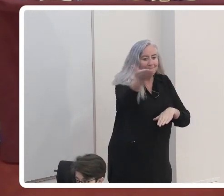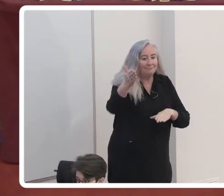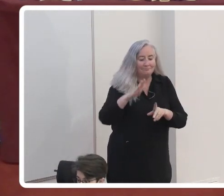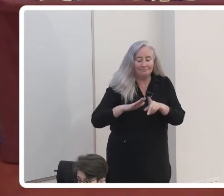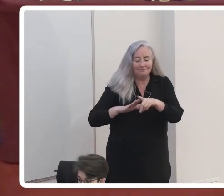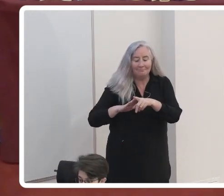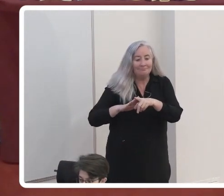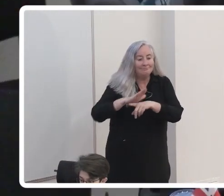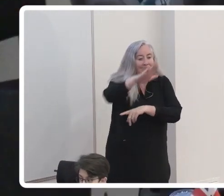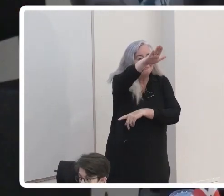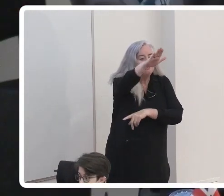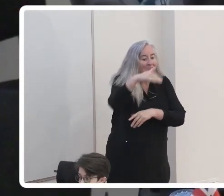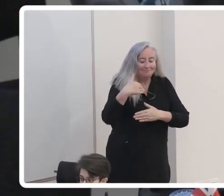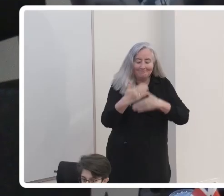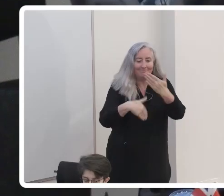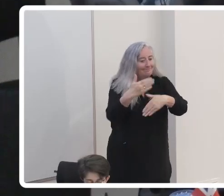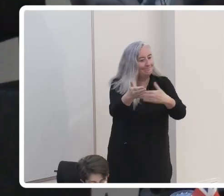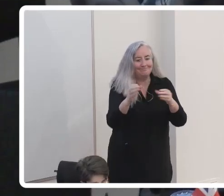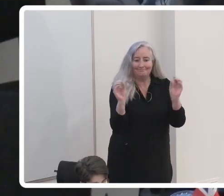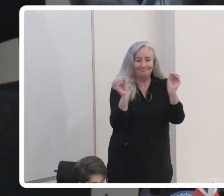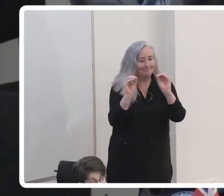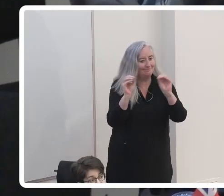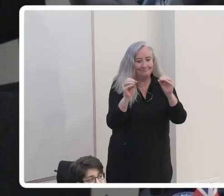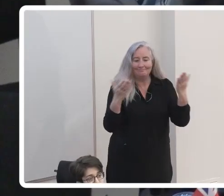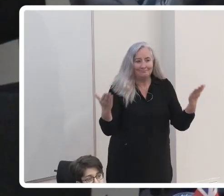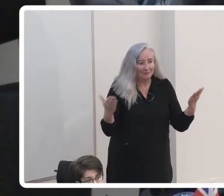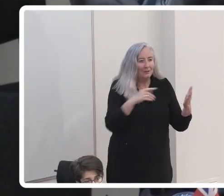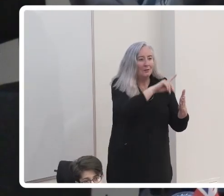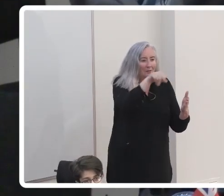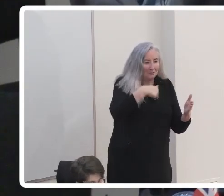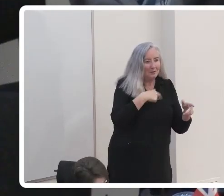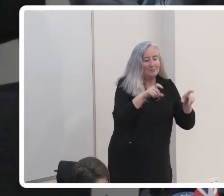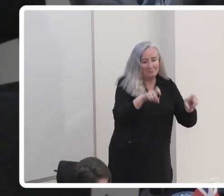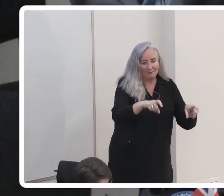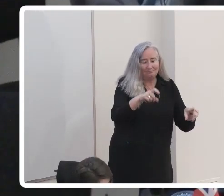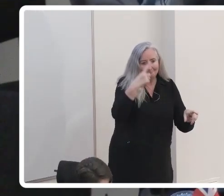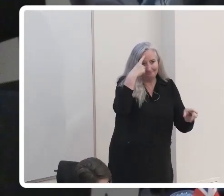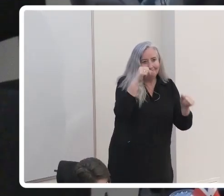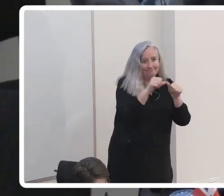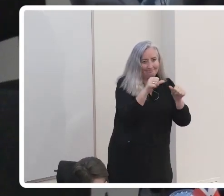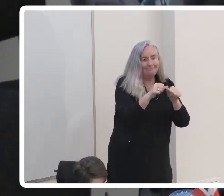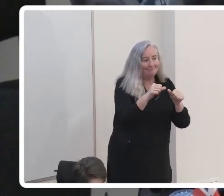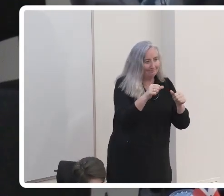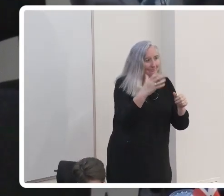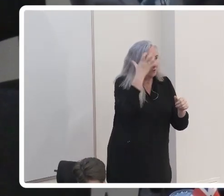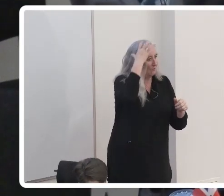straight line, and we have to be vigilant, and that things can change as governments and systems change.